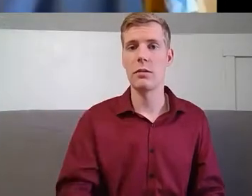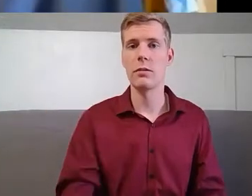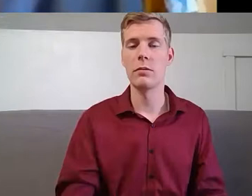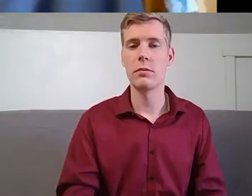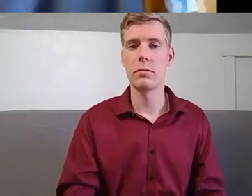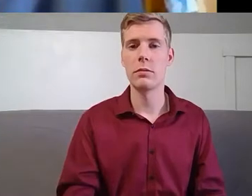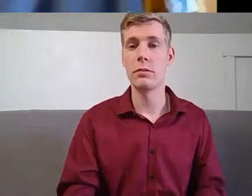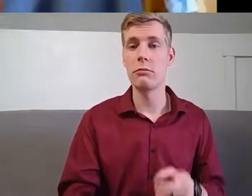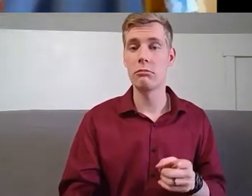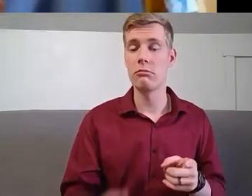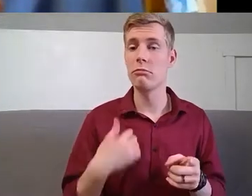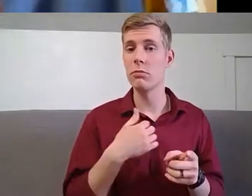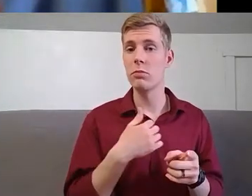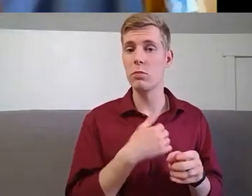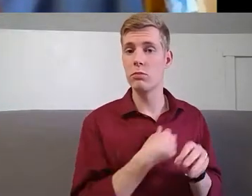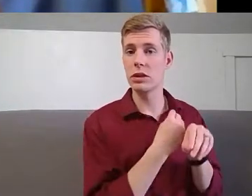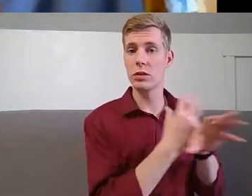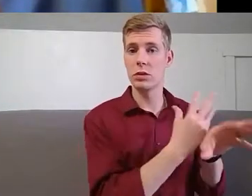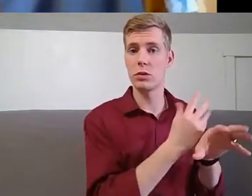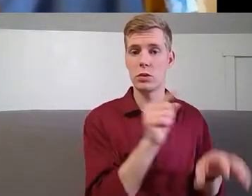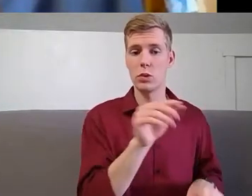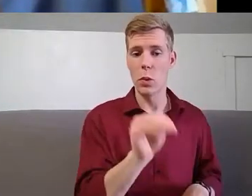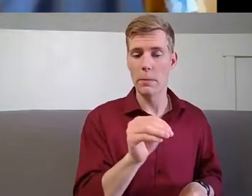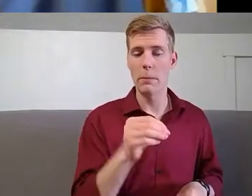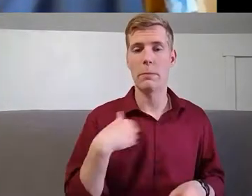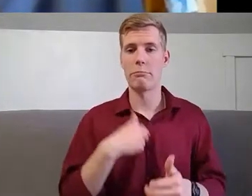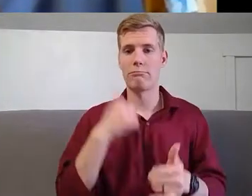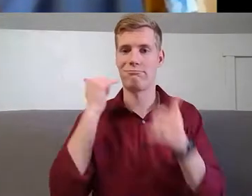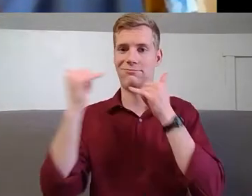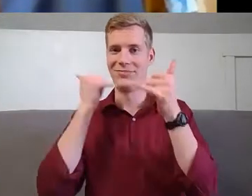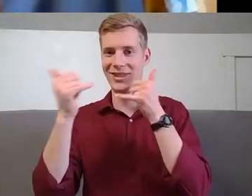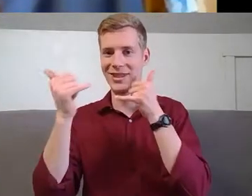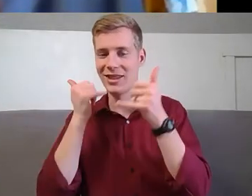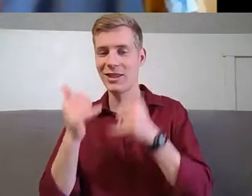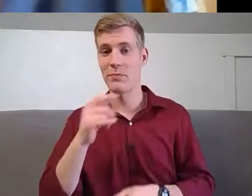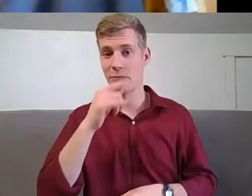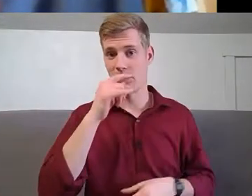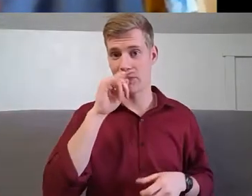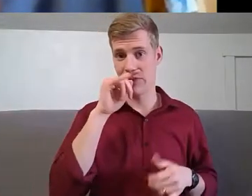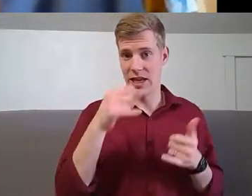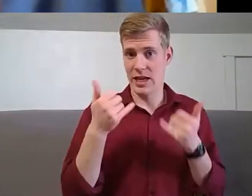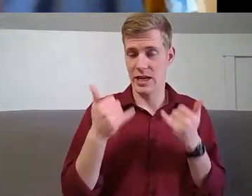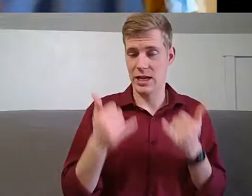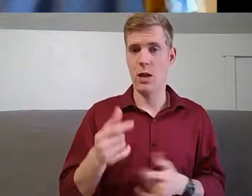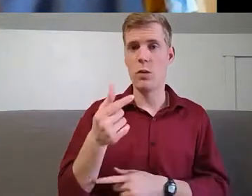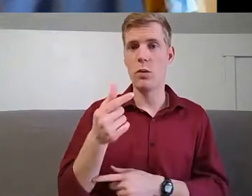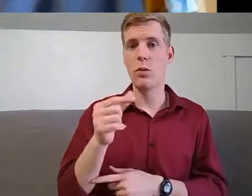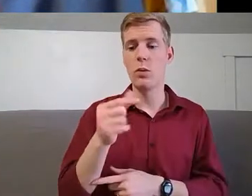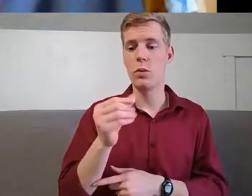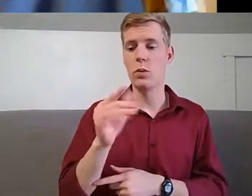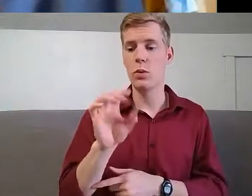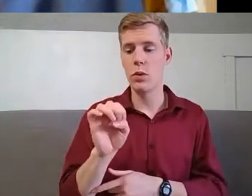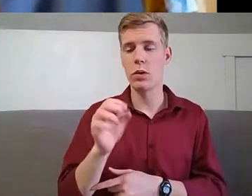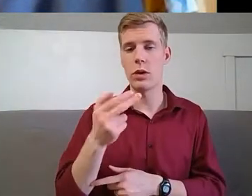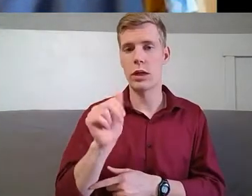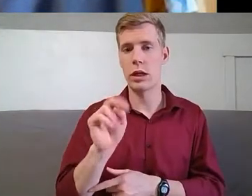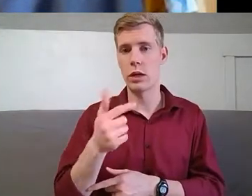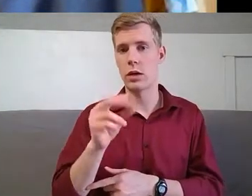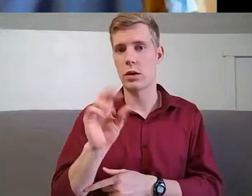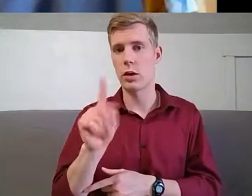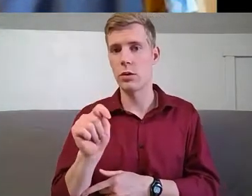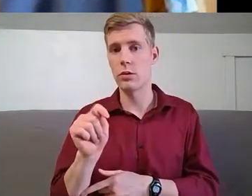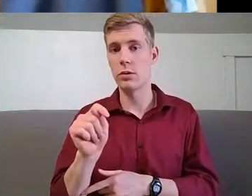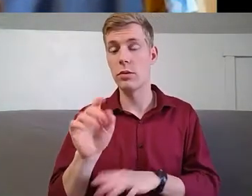We're doing lots of Zoom and phone calls. My kids are actually using Google Hangouts, and